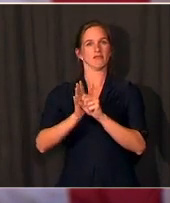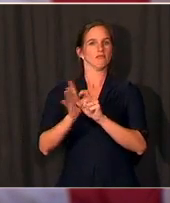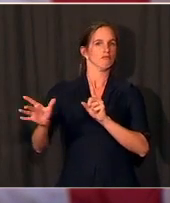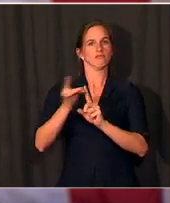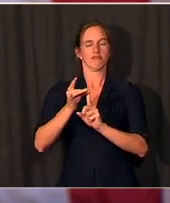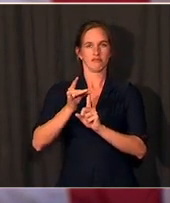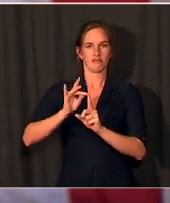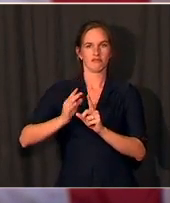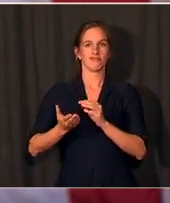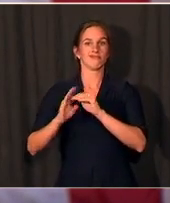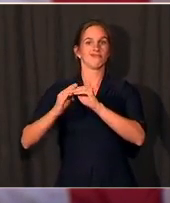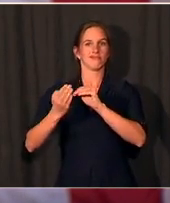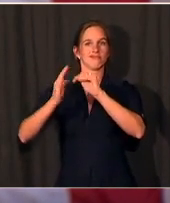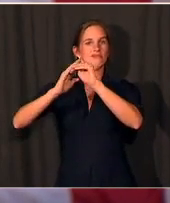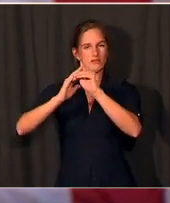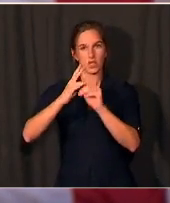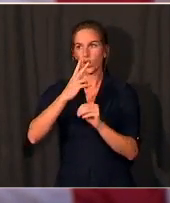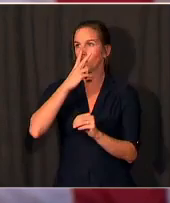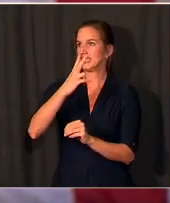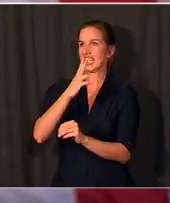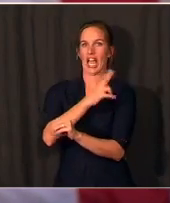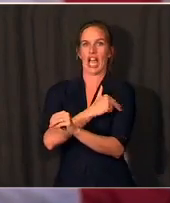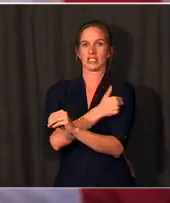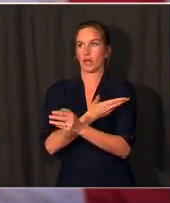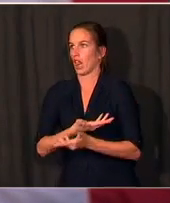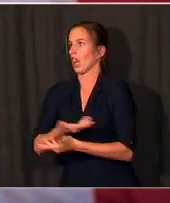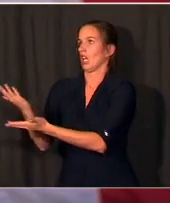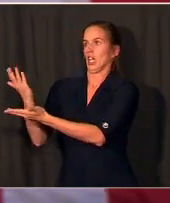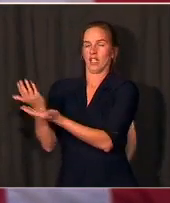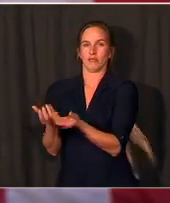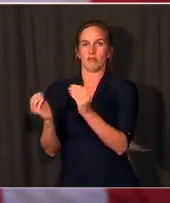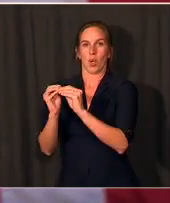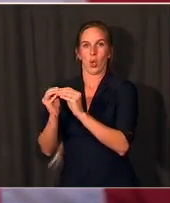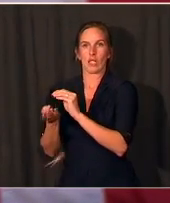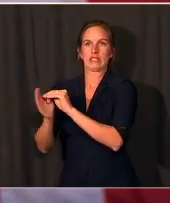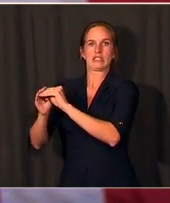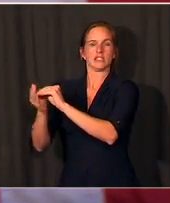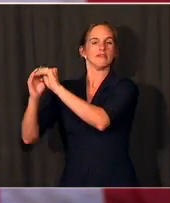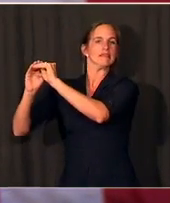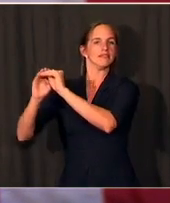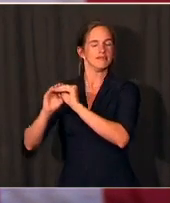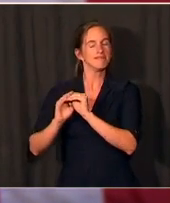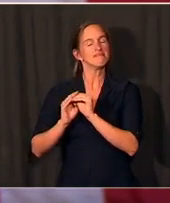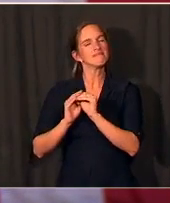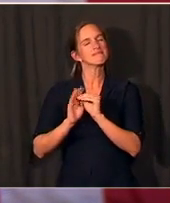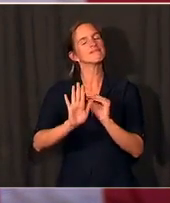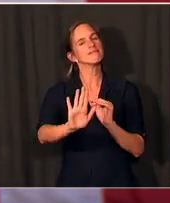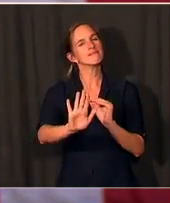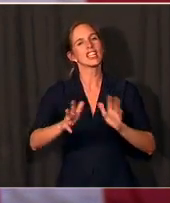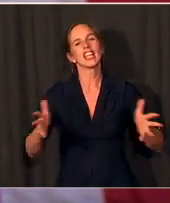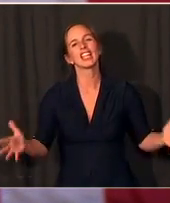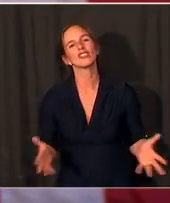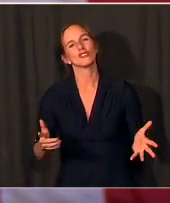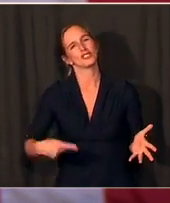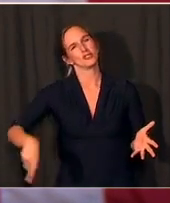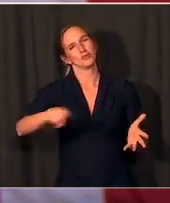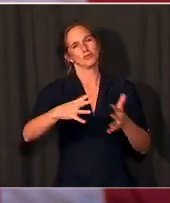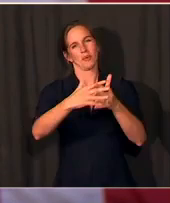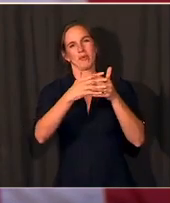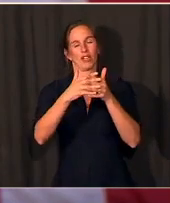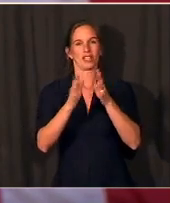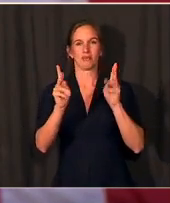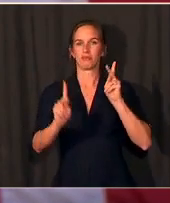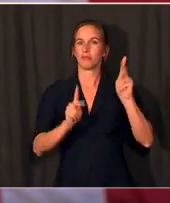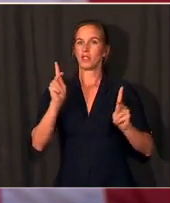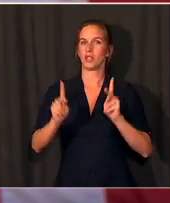see hospitalizations rising around the country, I want to encourage the American people with the news that as